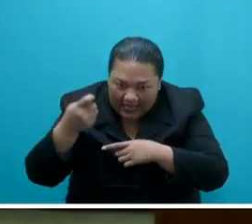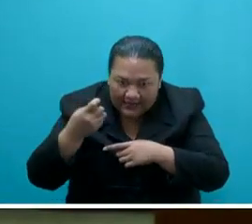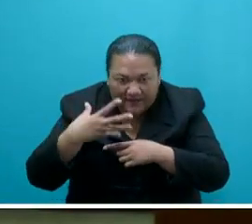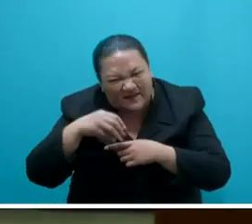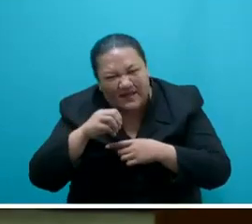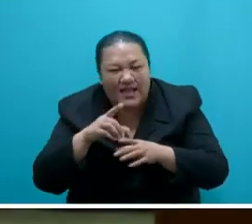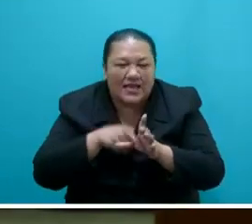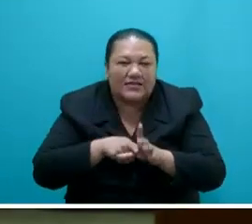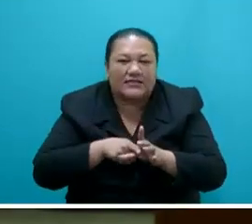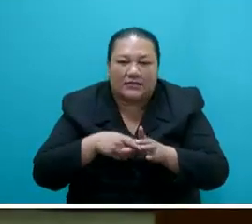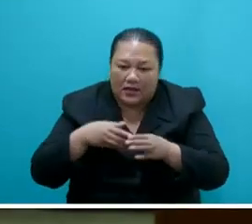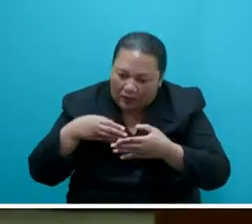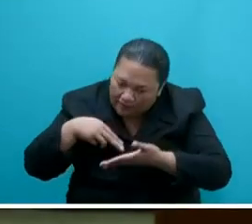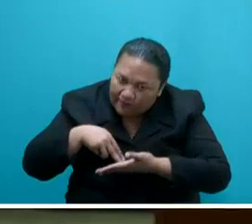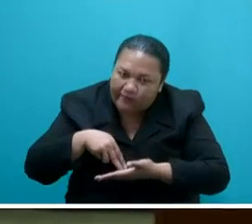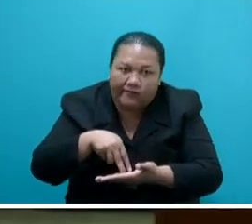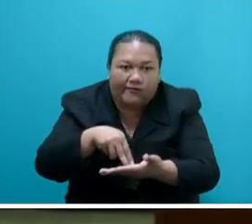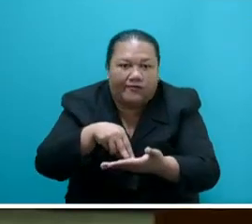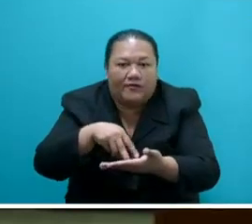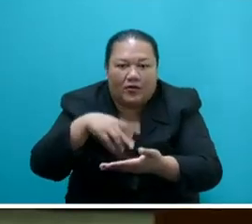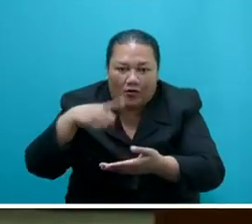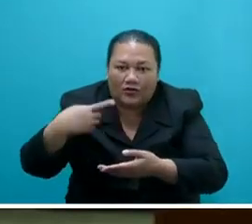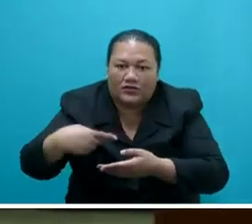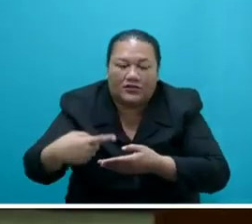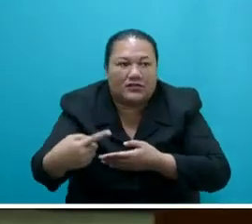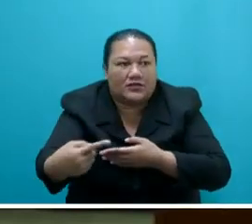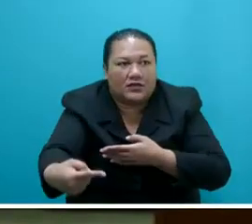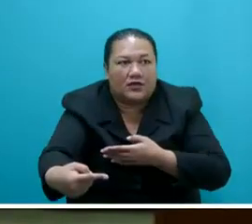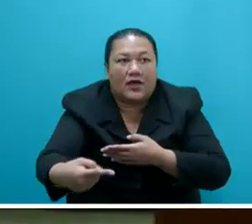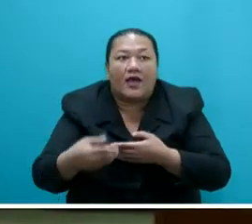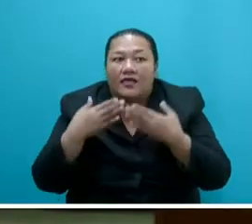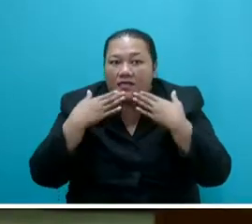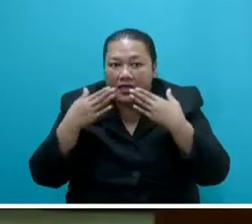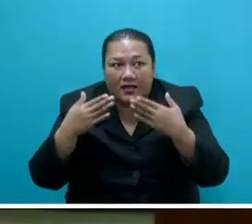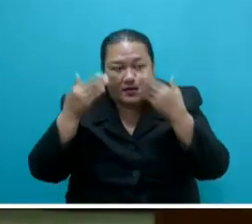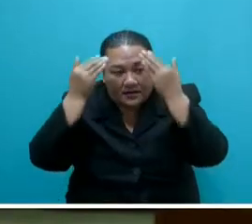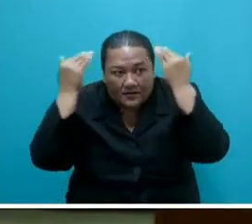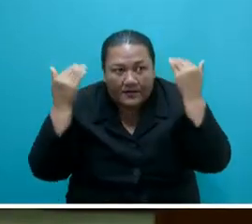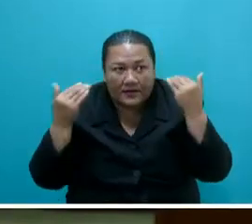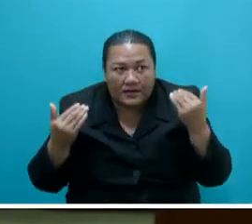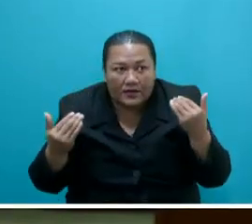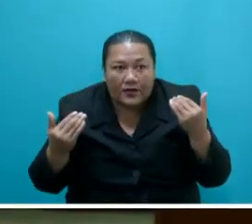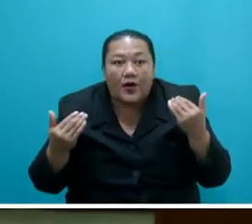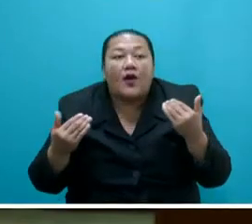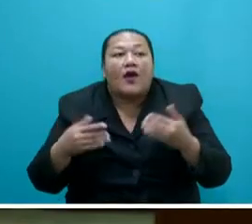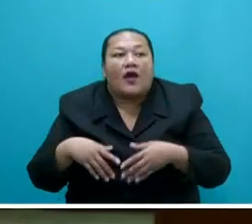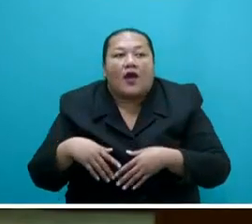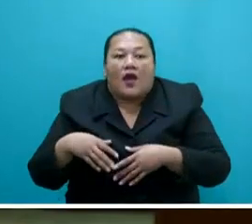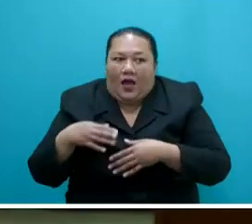Thank you, Mr. Speaker, and I endorse His Excellency the President's speech address. Thank you.